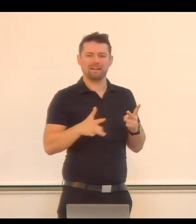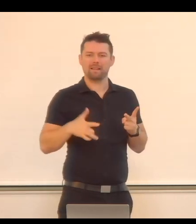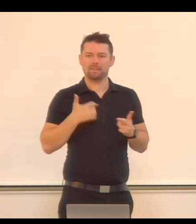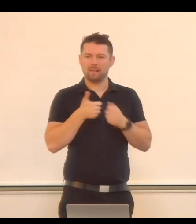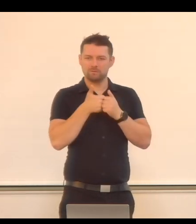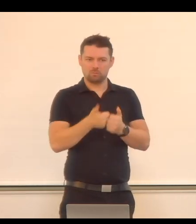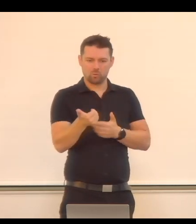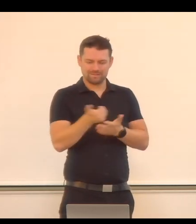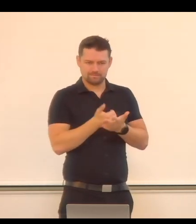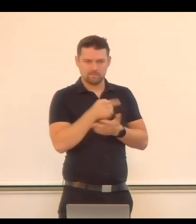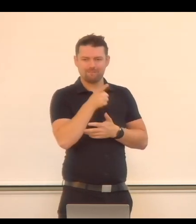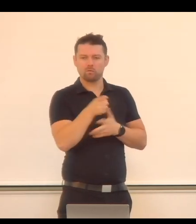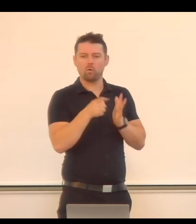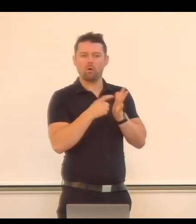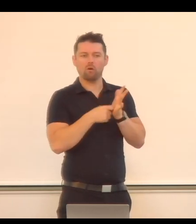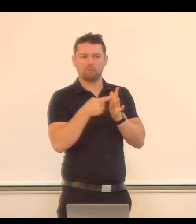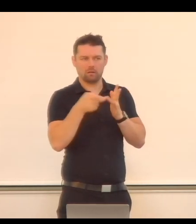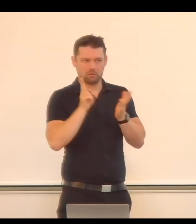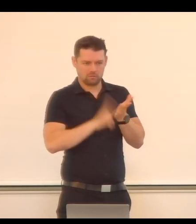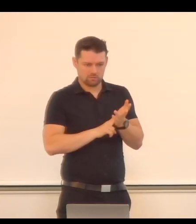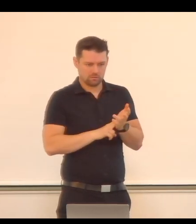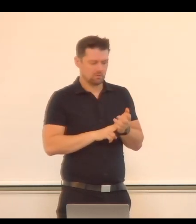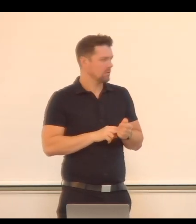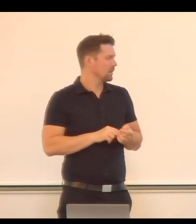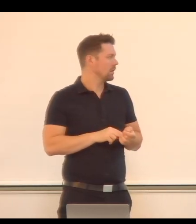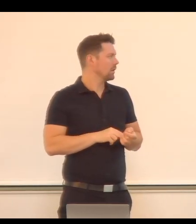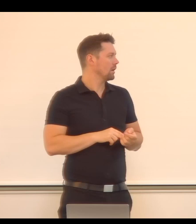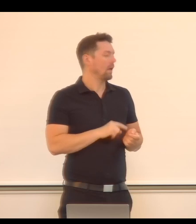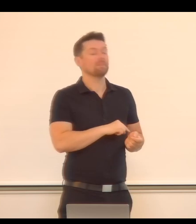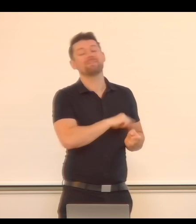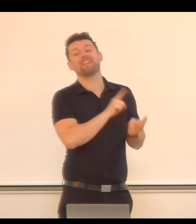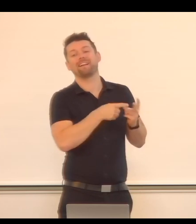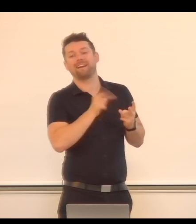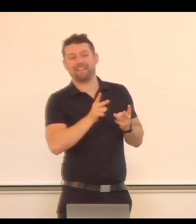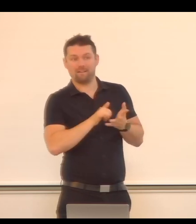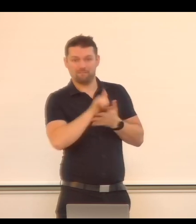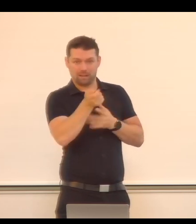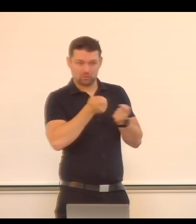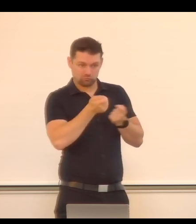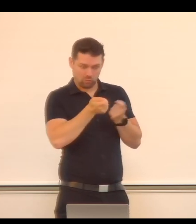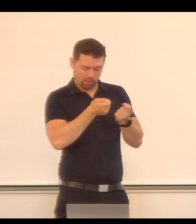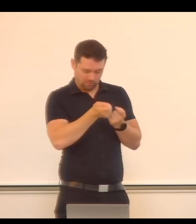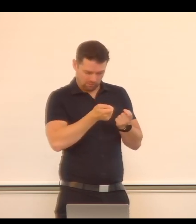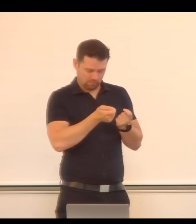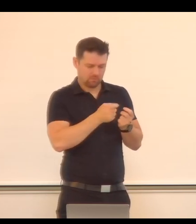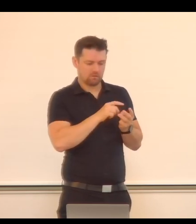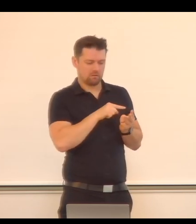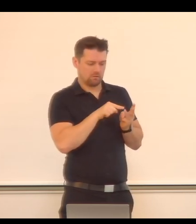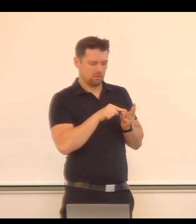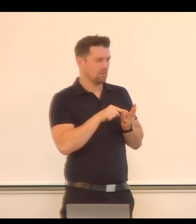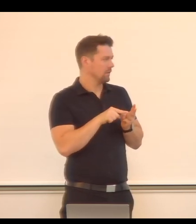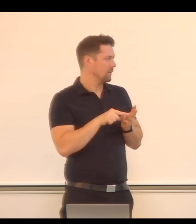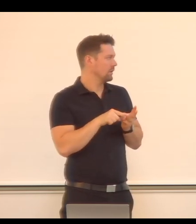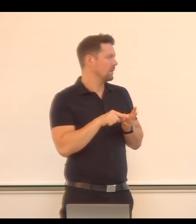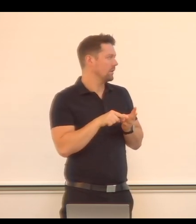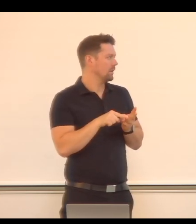development for Orion. And then was actually back on my second stint as a flight controller again after Constellation was canceled. And it was at